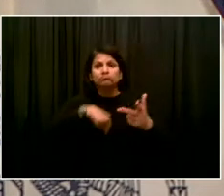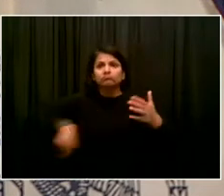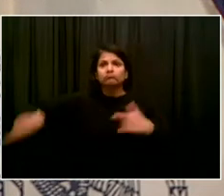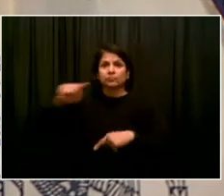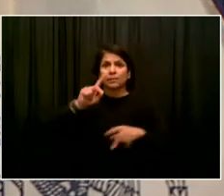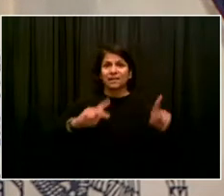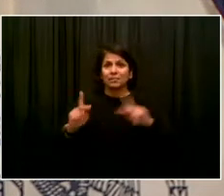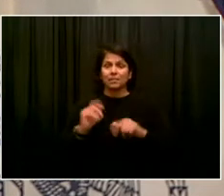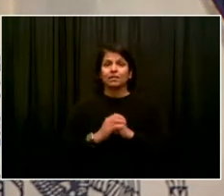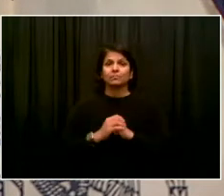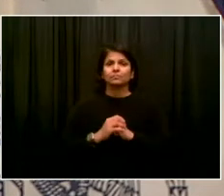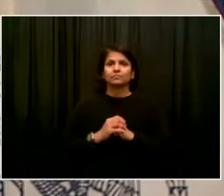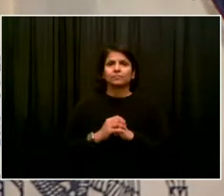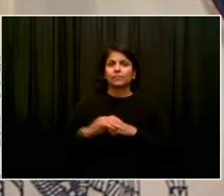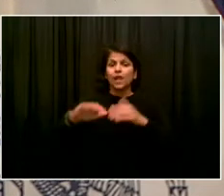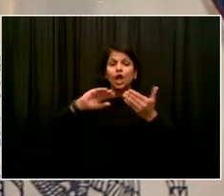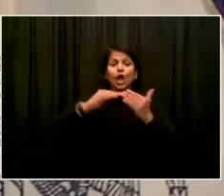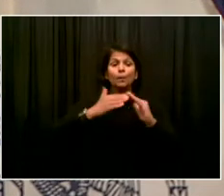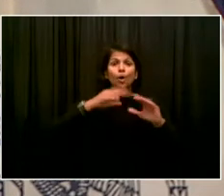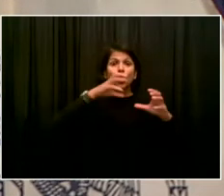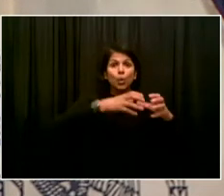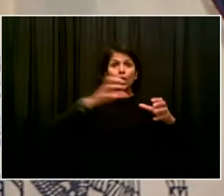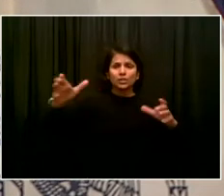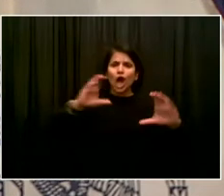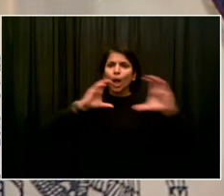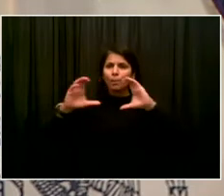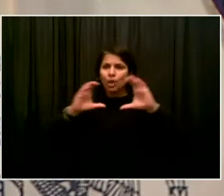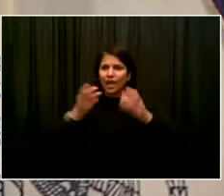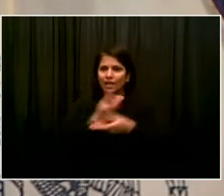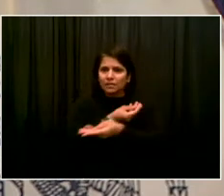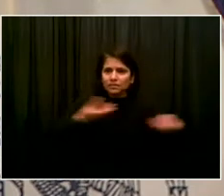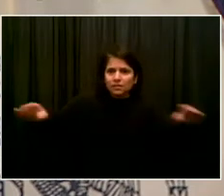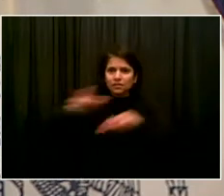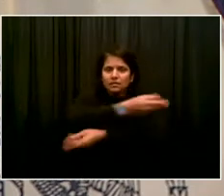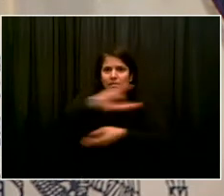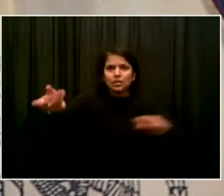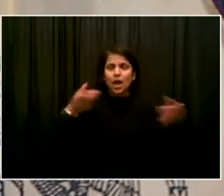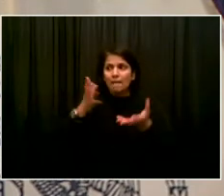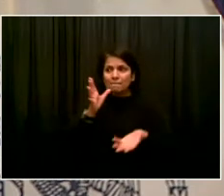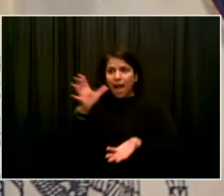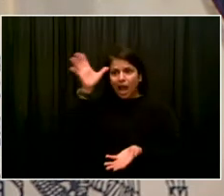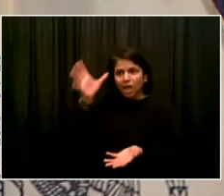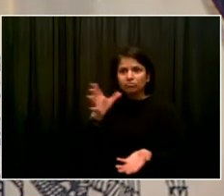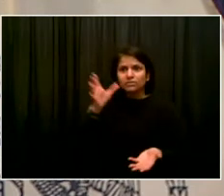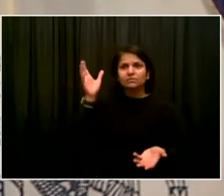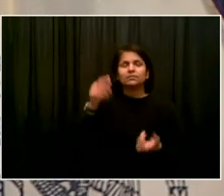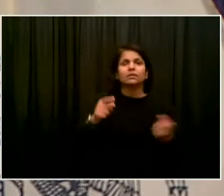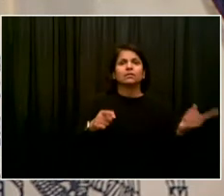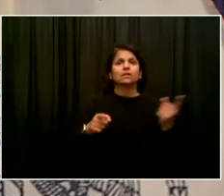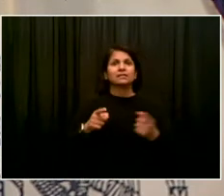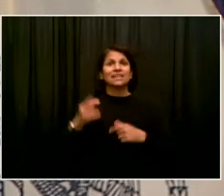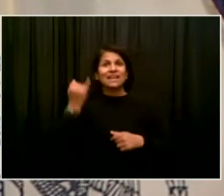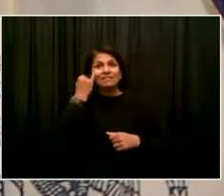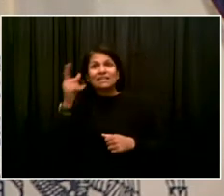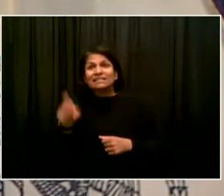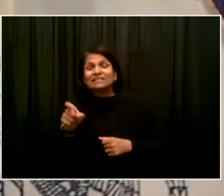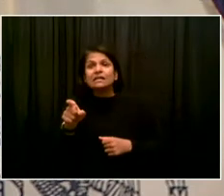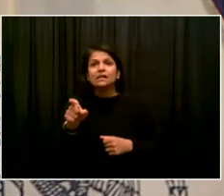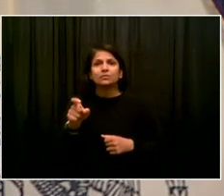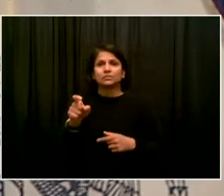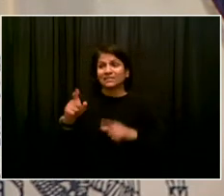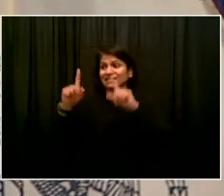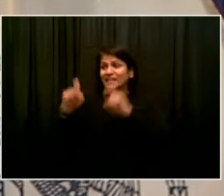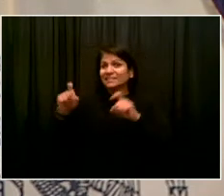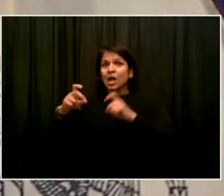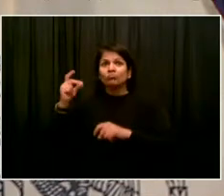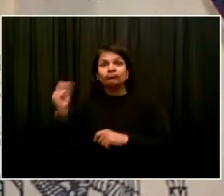is communicating with parents that when they need those kits, if for any reason there's a problem, we're going to work with them